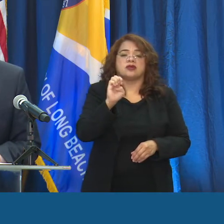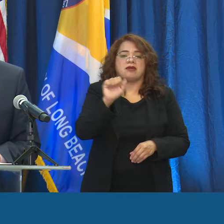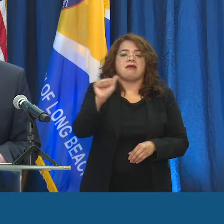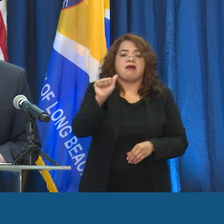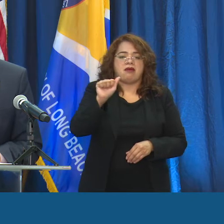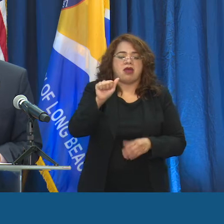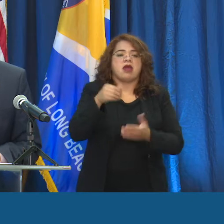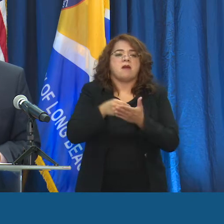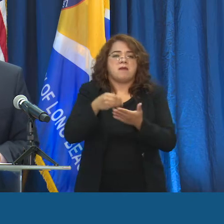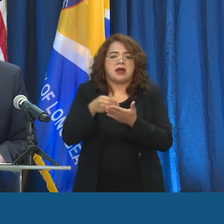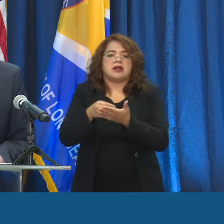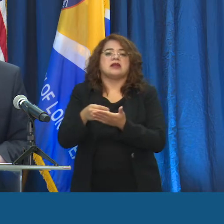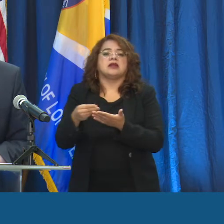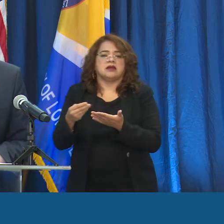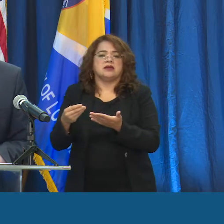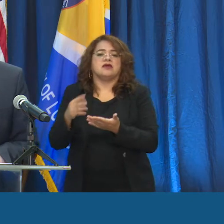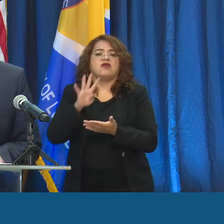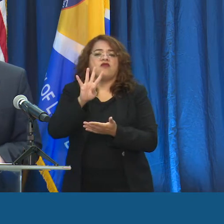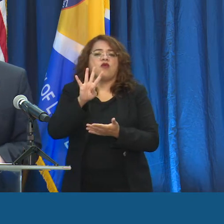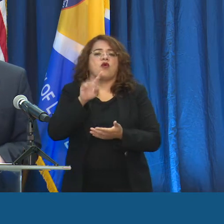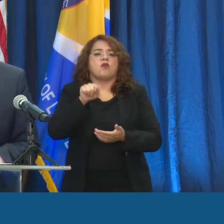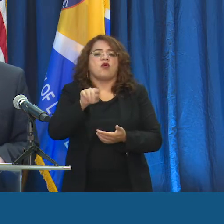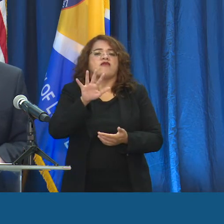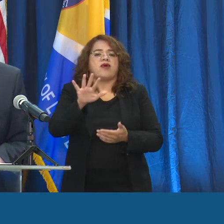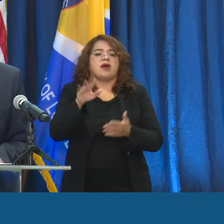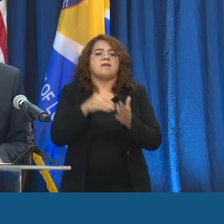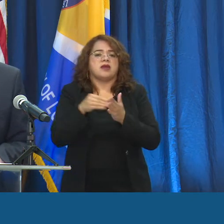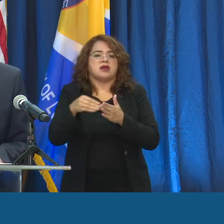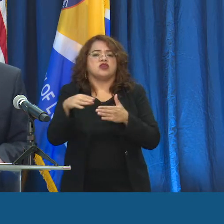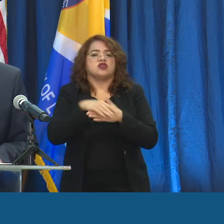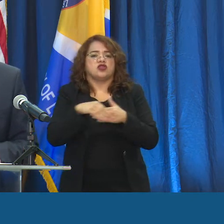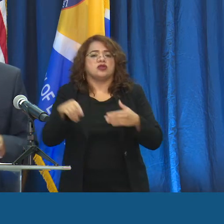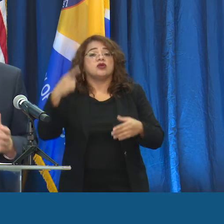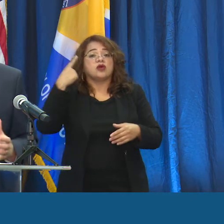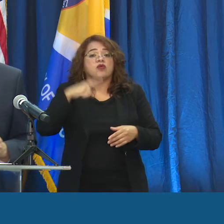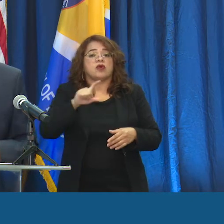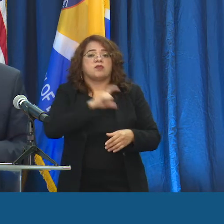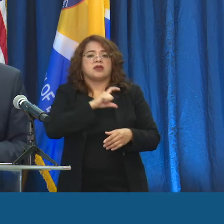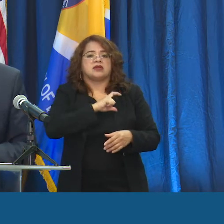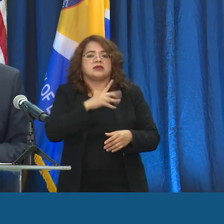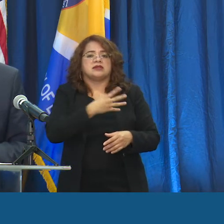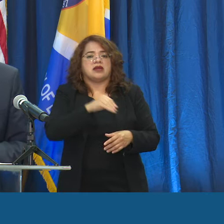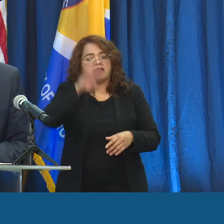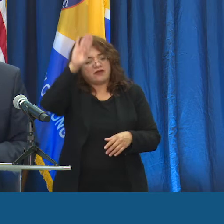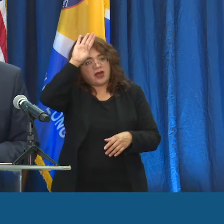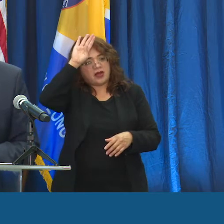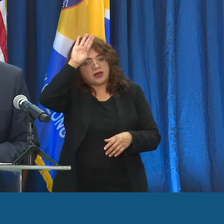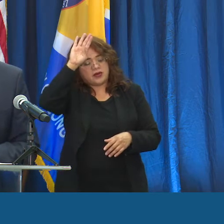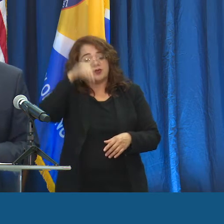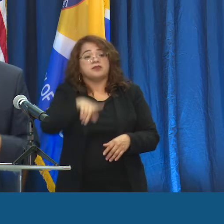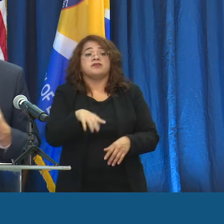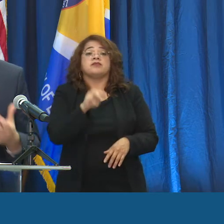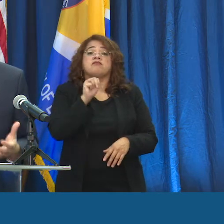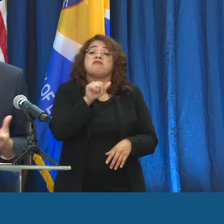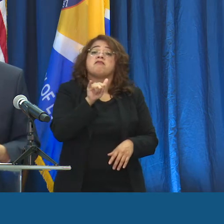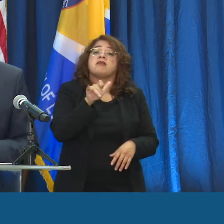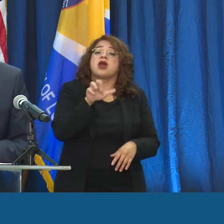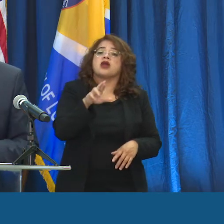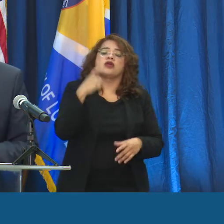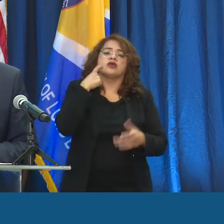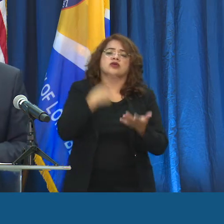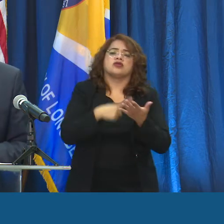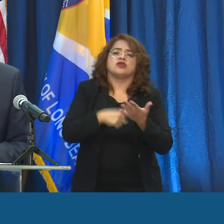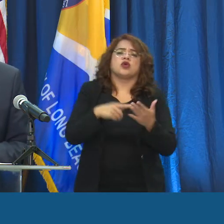We're looking at a youth sports registration fee. The mayor mentioned this in his recommendations to take a different approach, but to look at how do